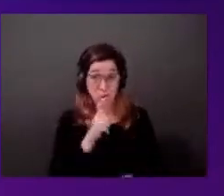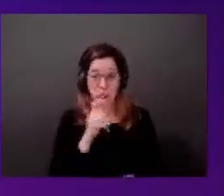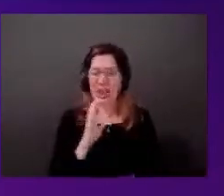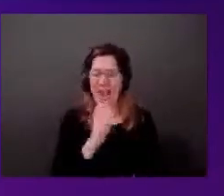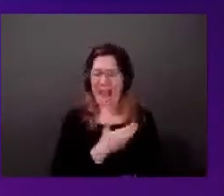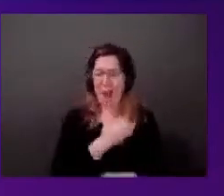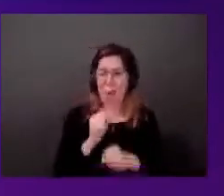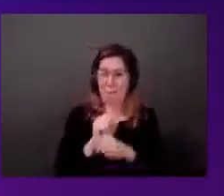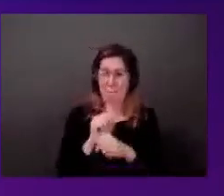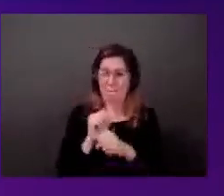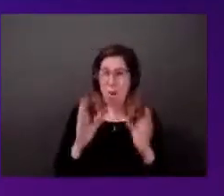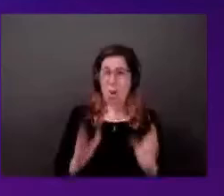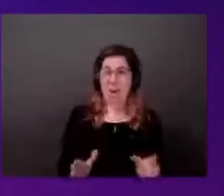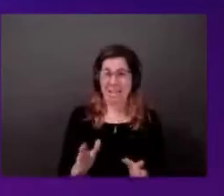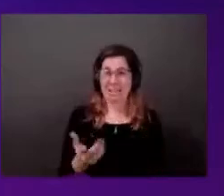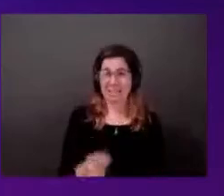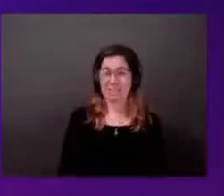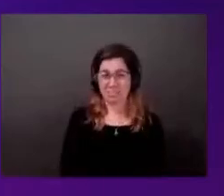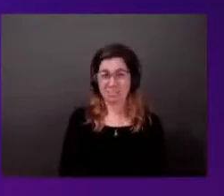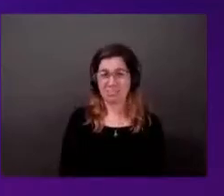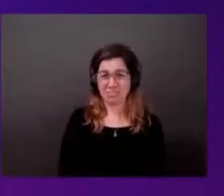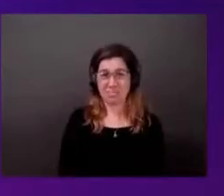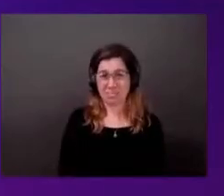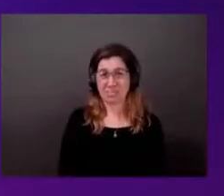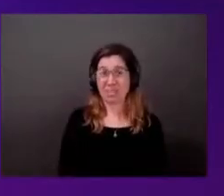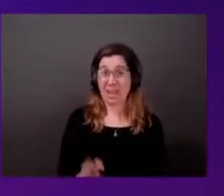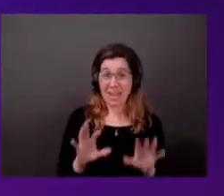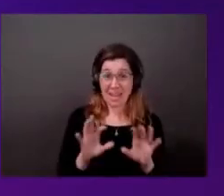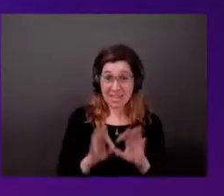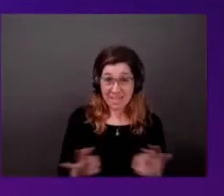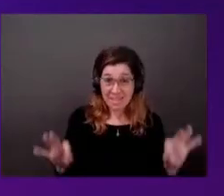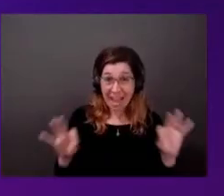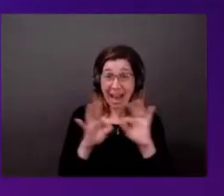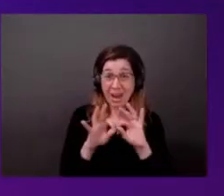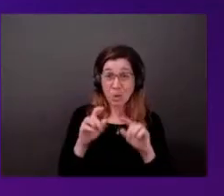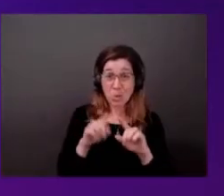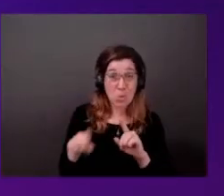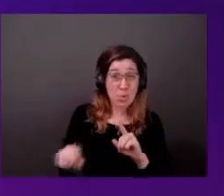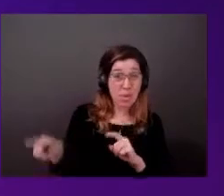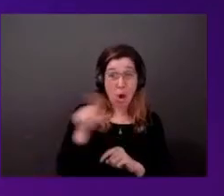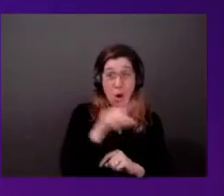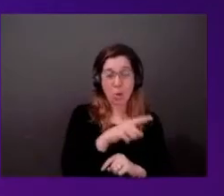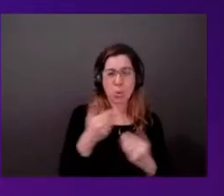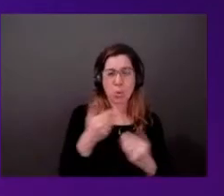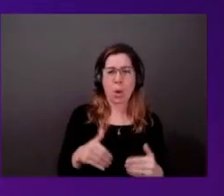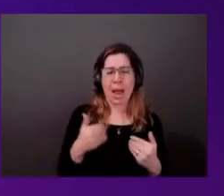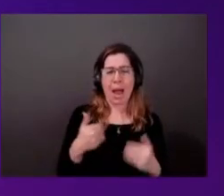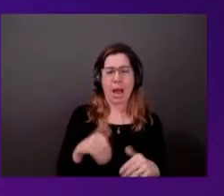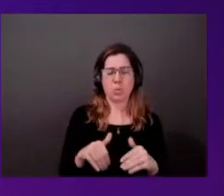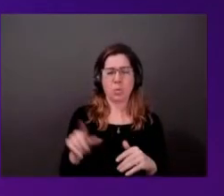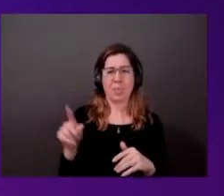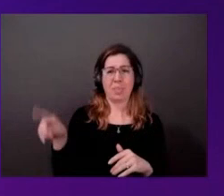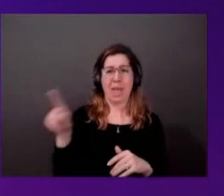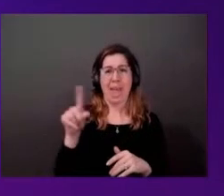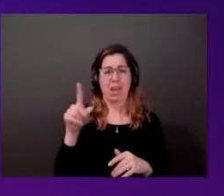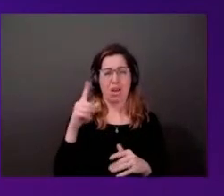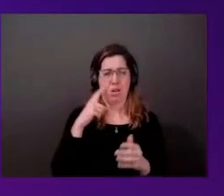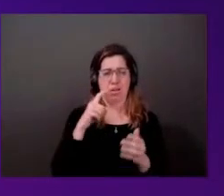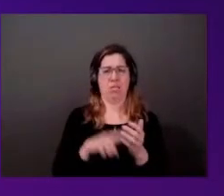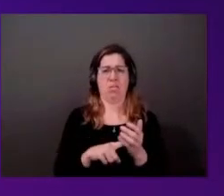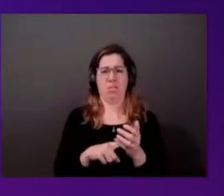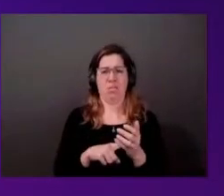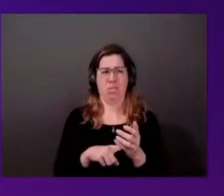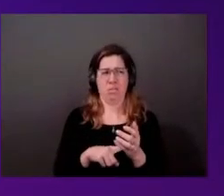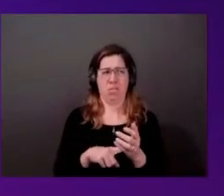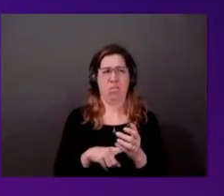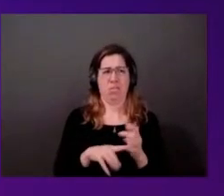the value to those individuals is responsiveness. They are positioned to get